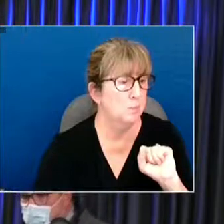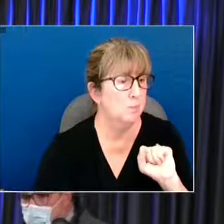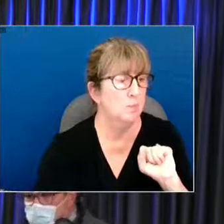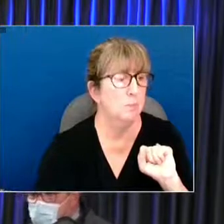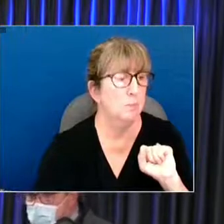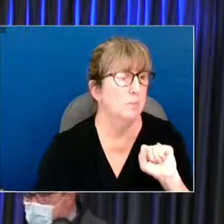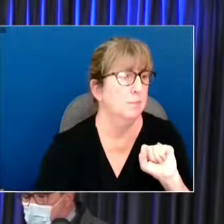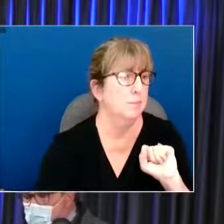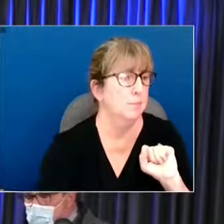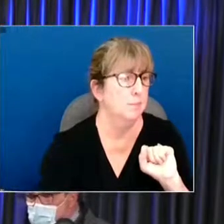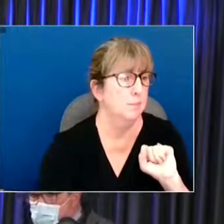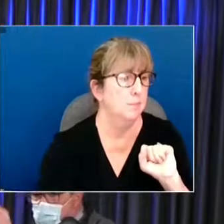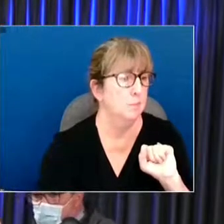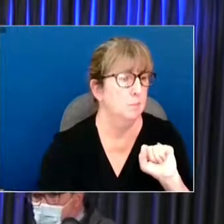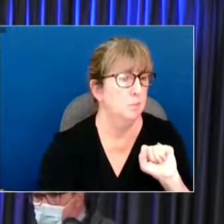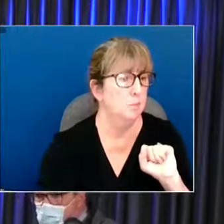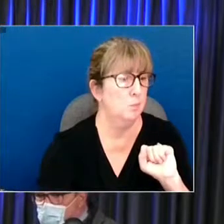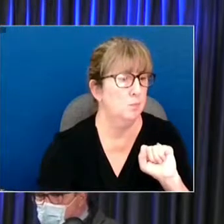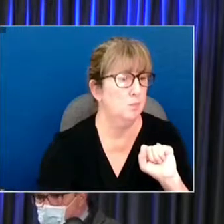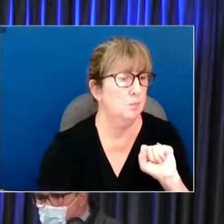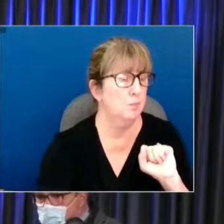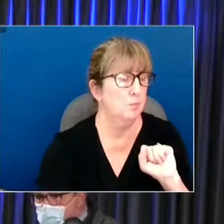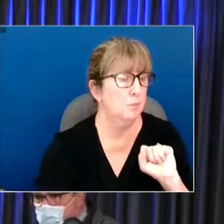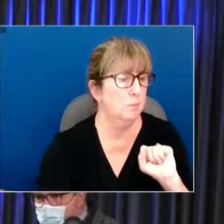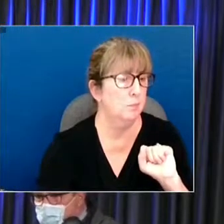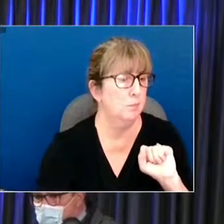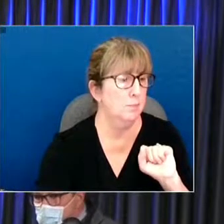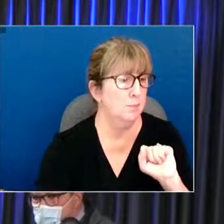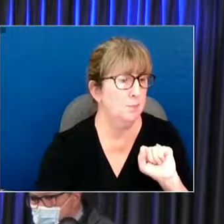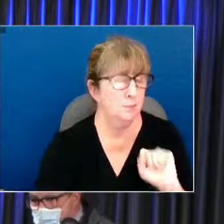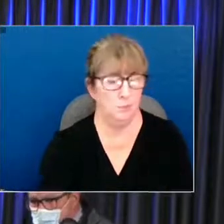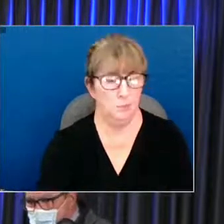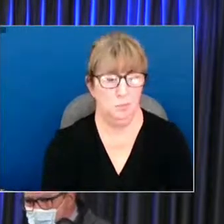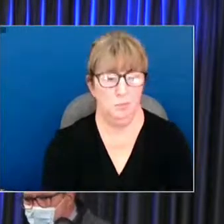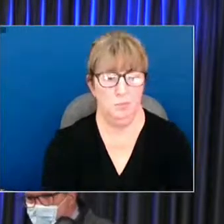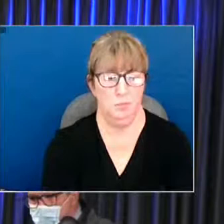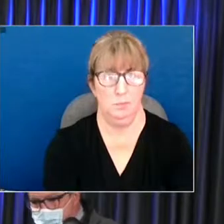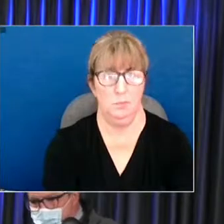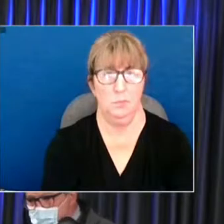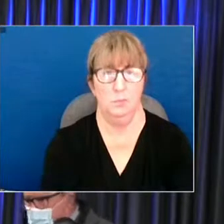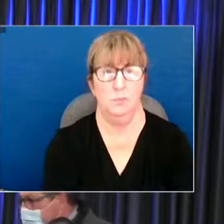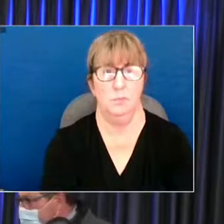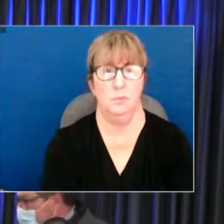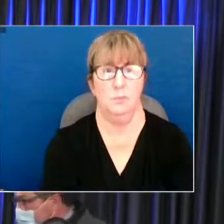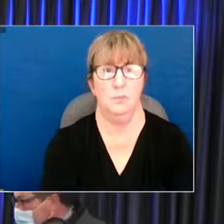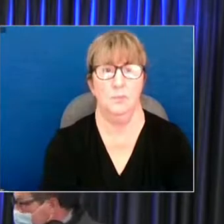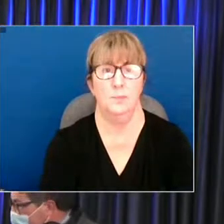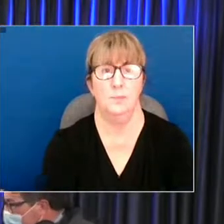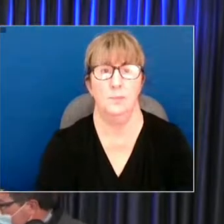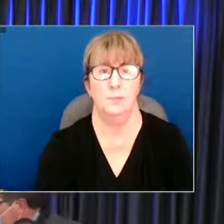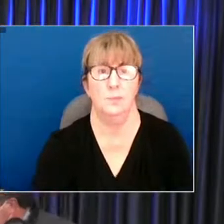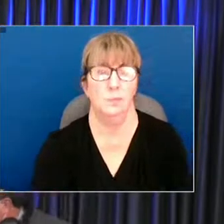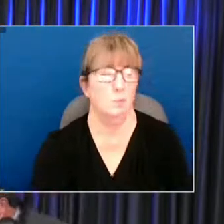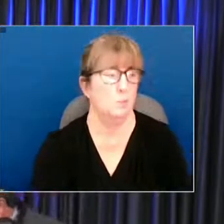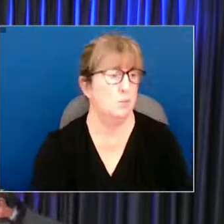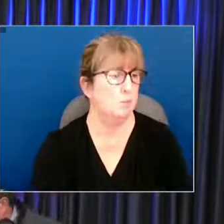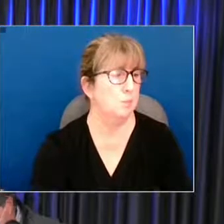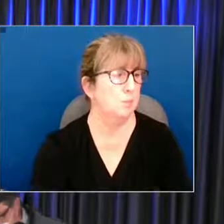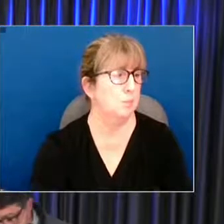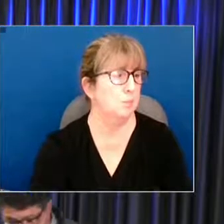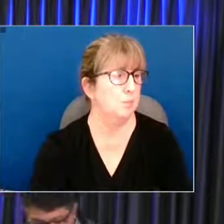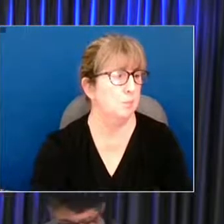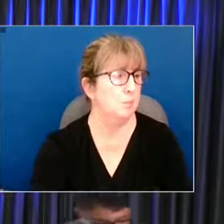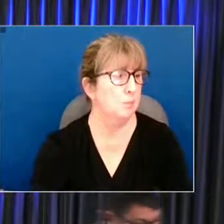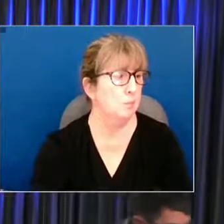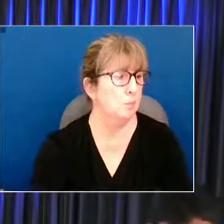Or put this information. It could be a logo, and for more information about whatever, call this. It's just more of a placeholder. Al, back